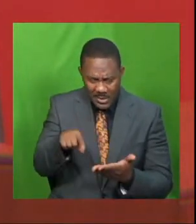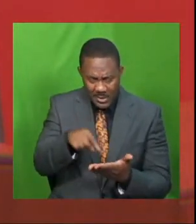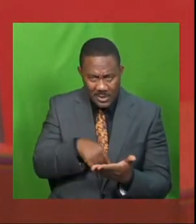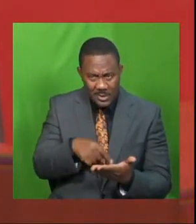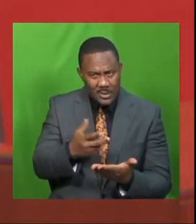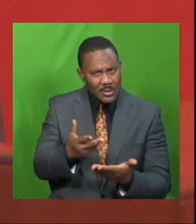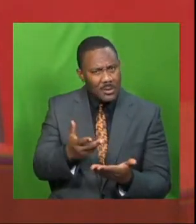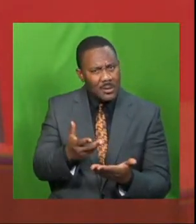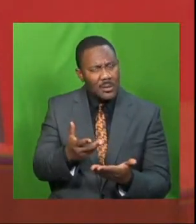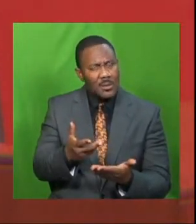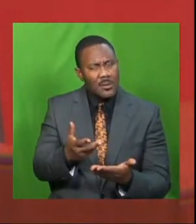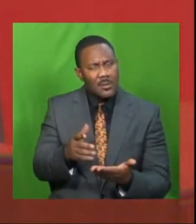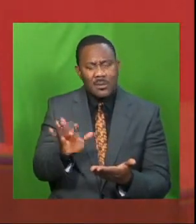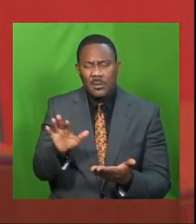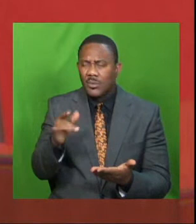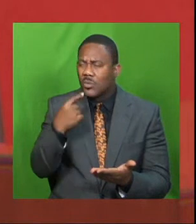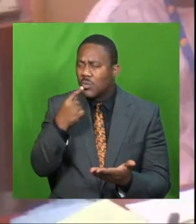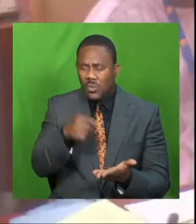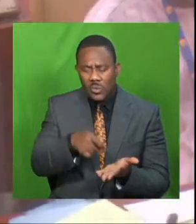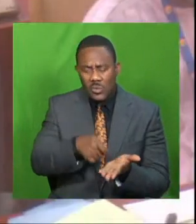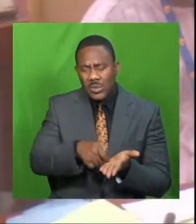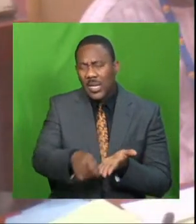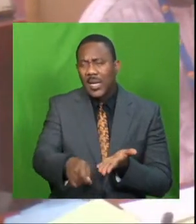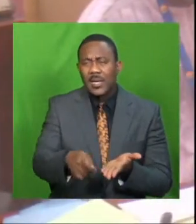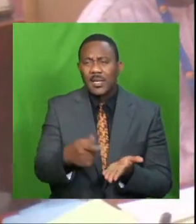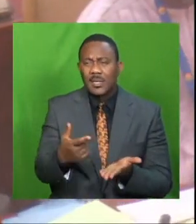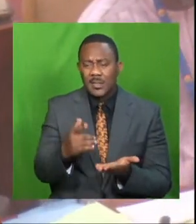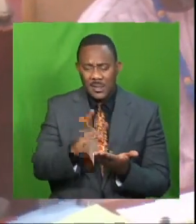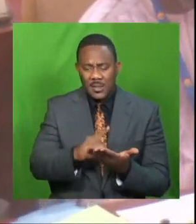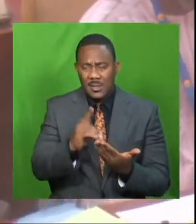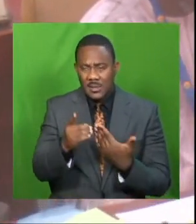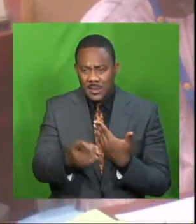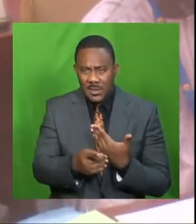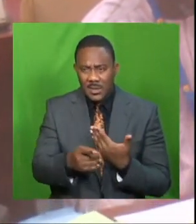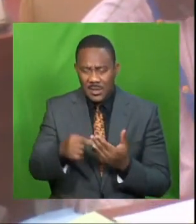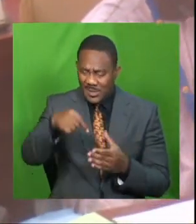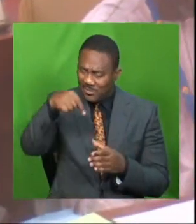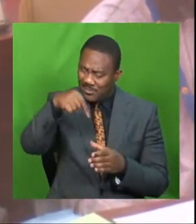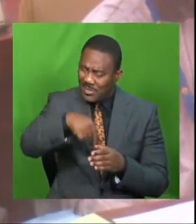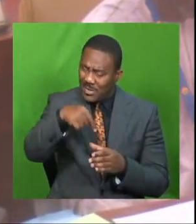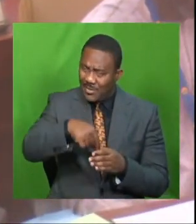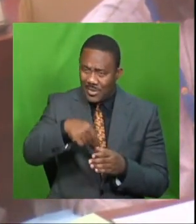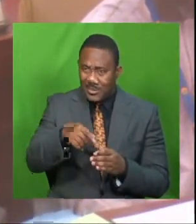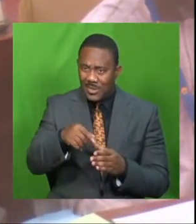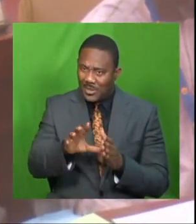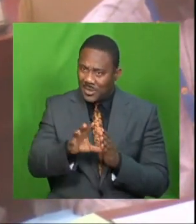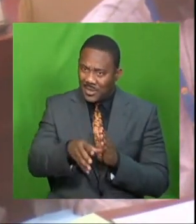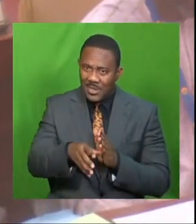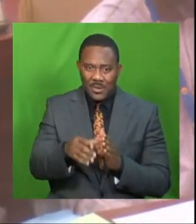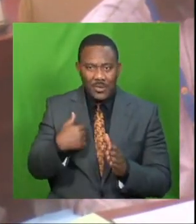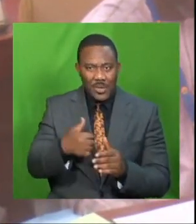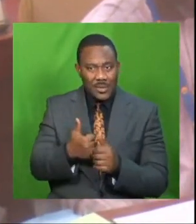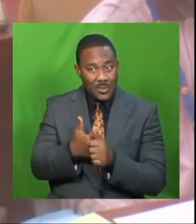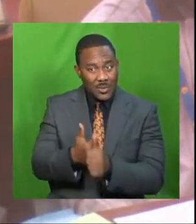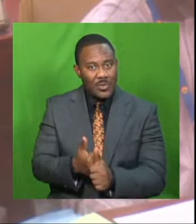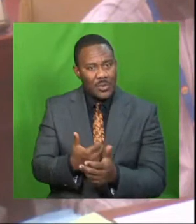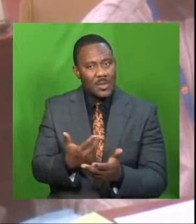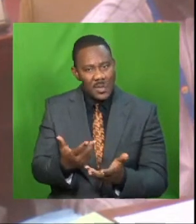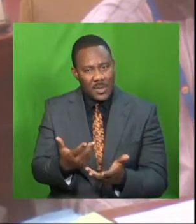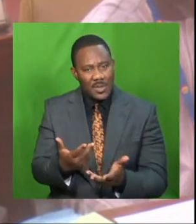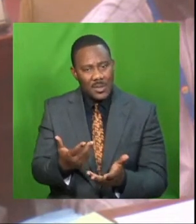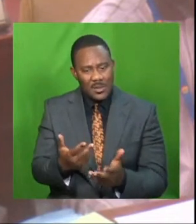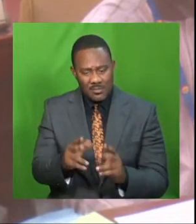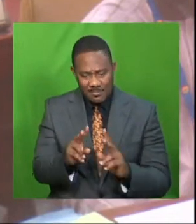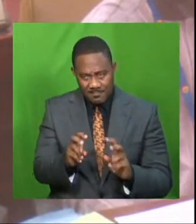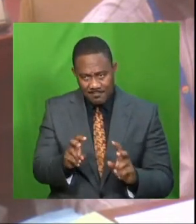will want to know who signed it, what date, and the content of it. Then we can do follow-up to appreciate what informed